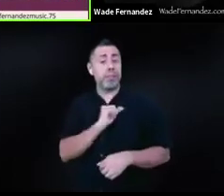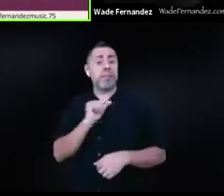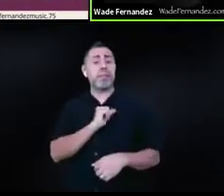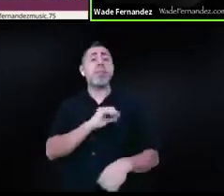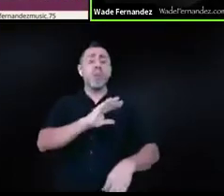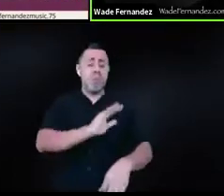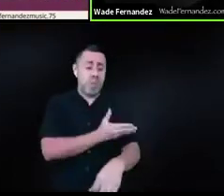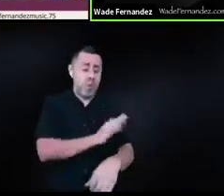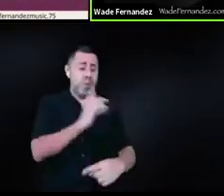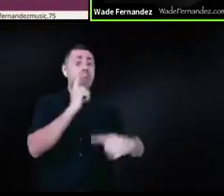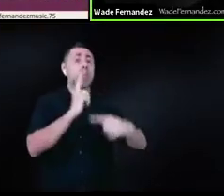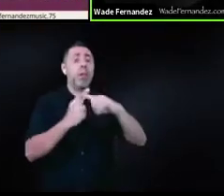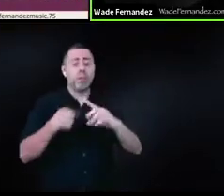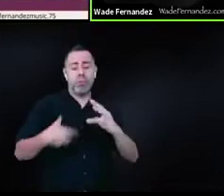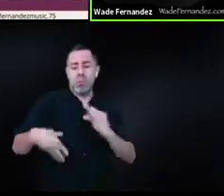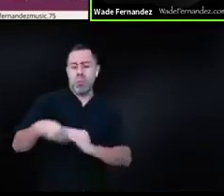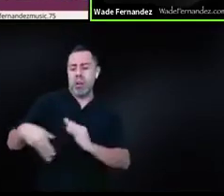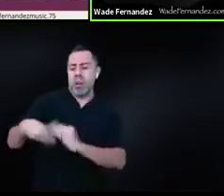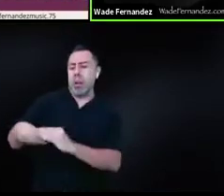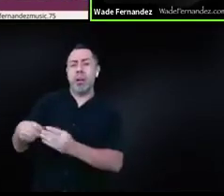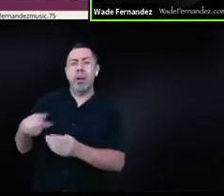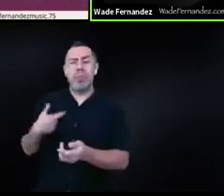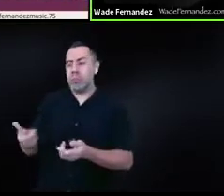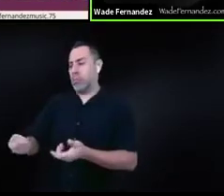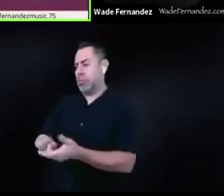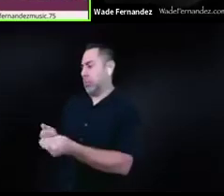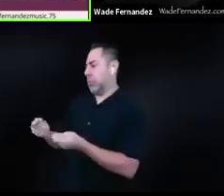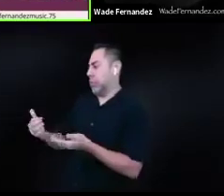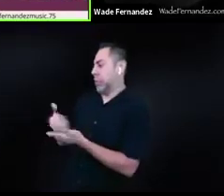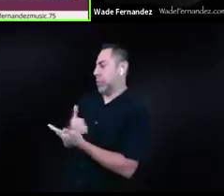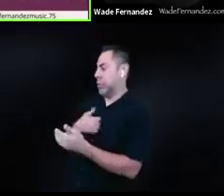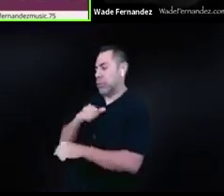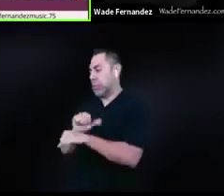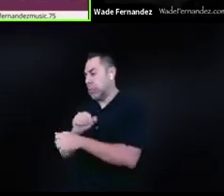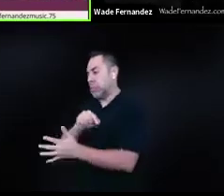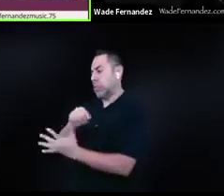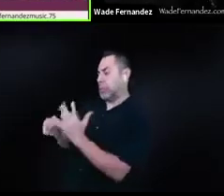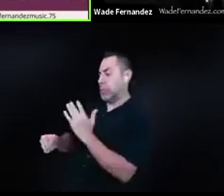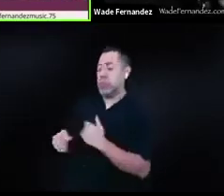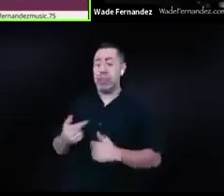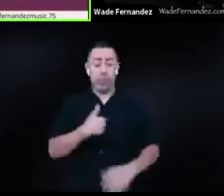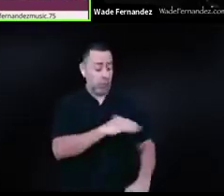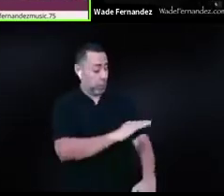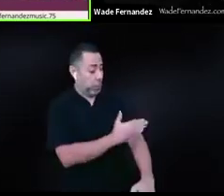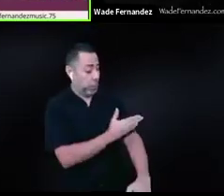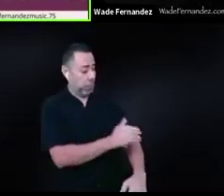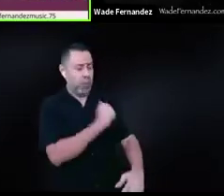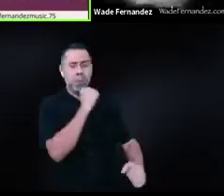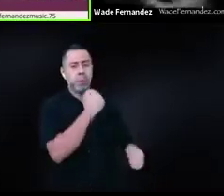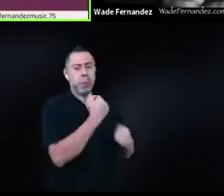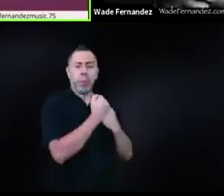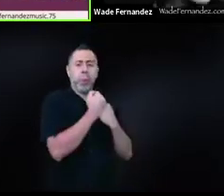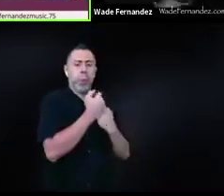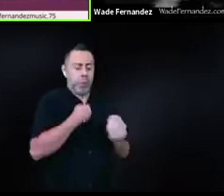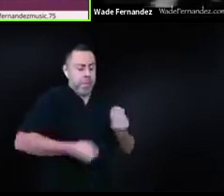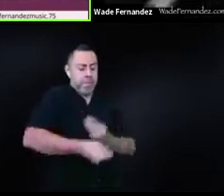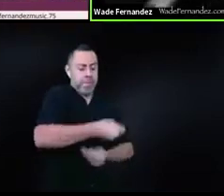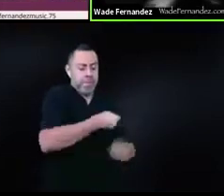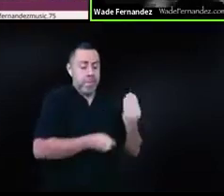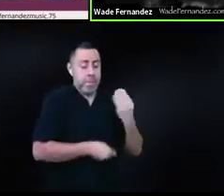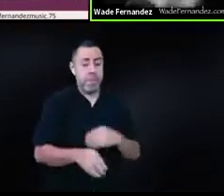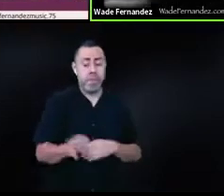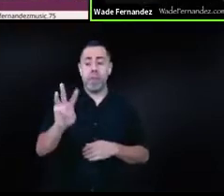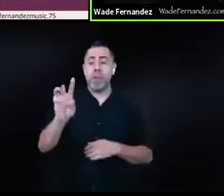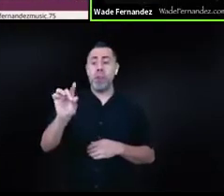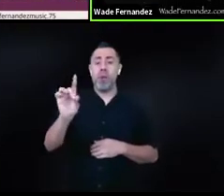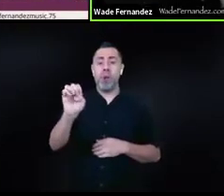to earn a living because it doesn't feel sustainable. So Wade, really respect you for believing in your craft, believing